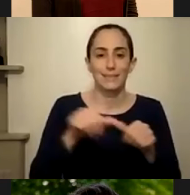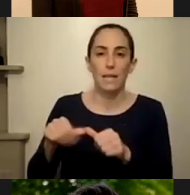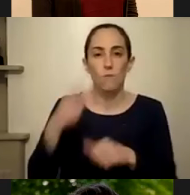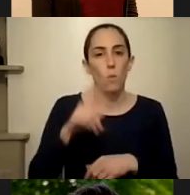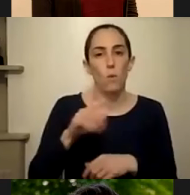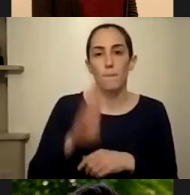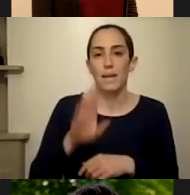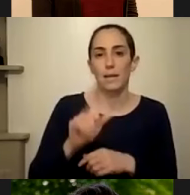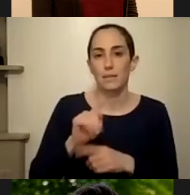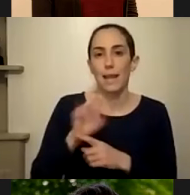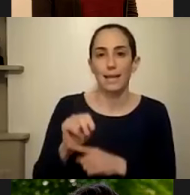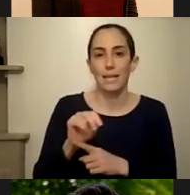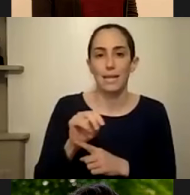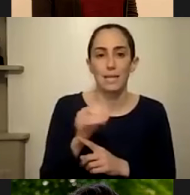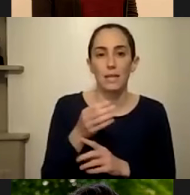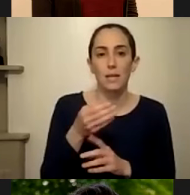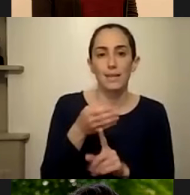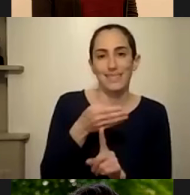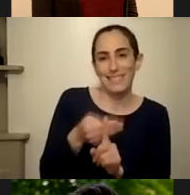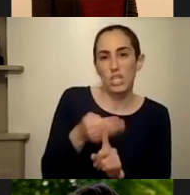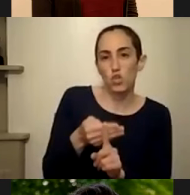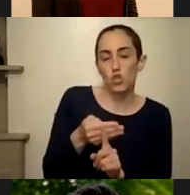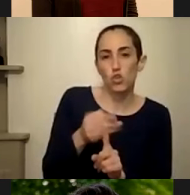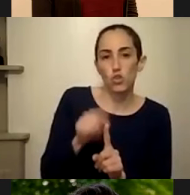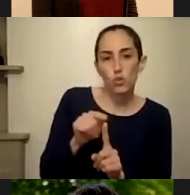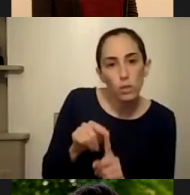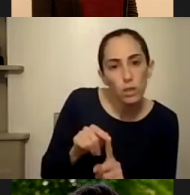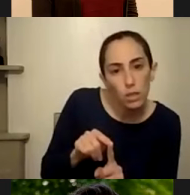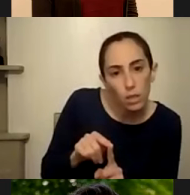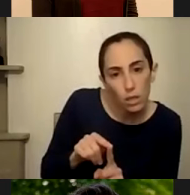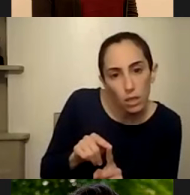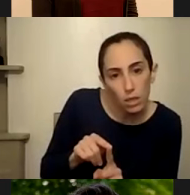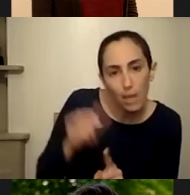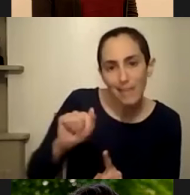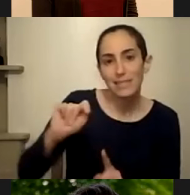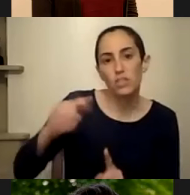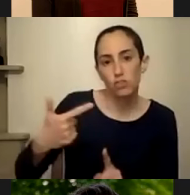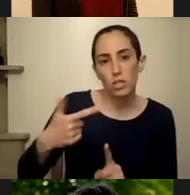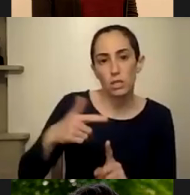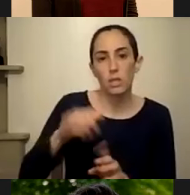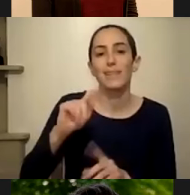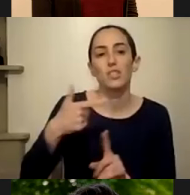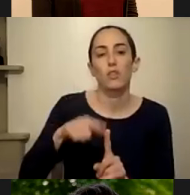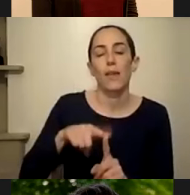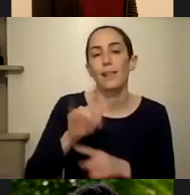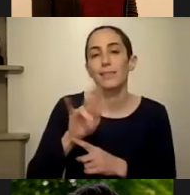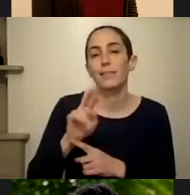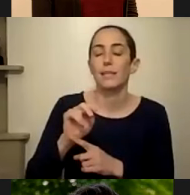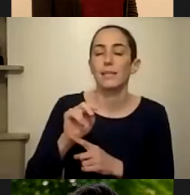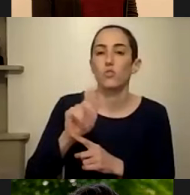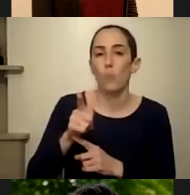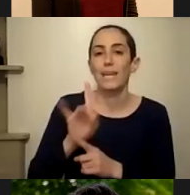very proximal site to this ATG on the LIN28 promoter. And